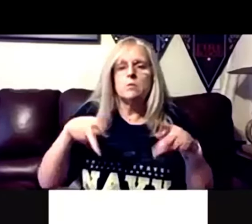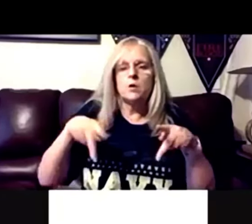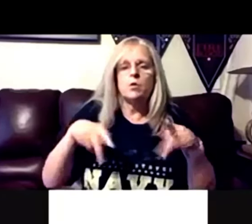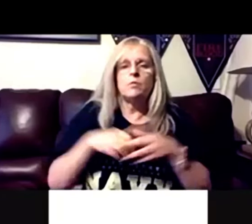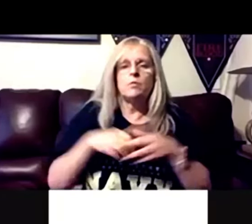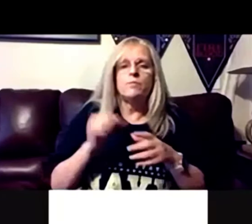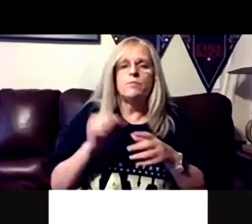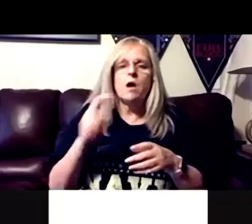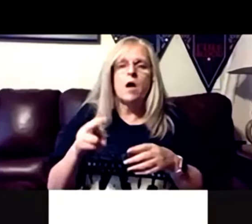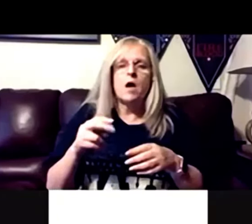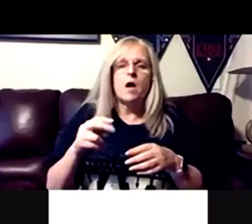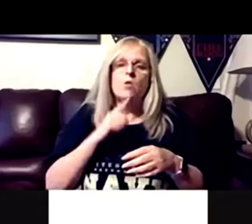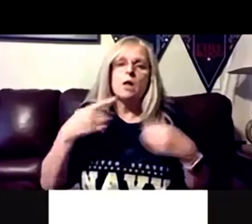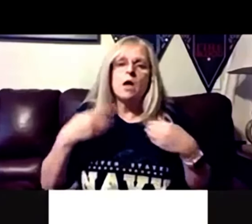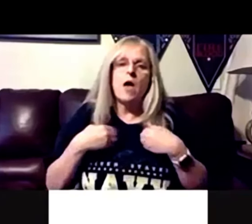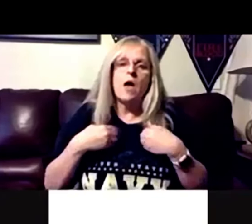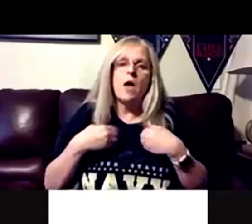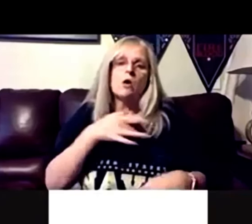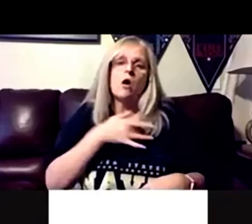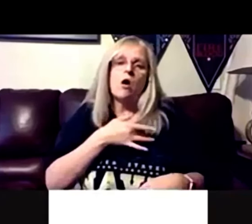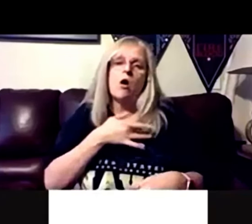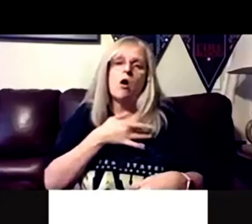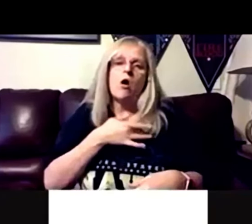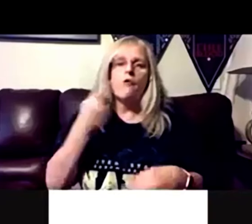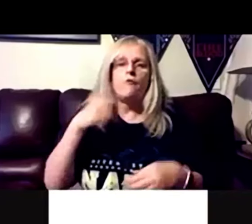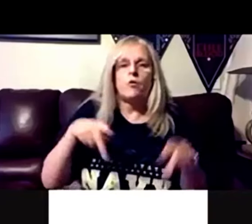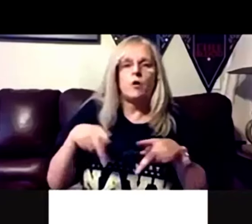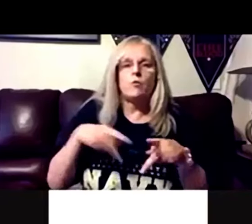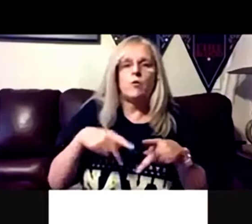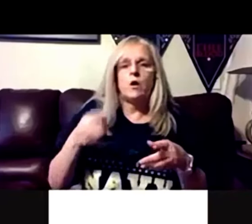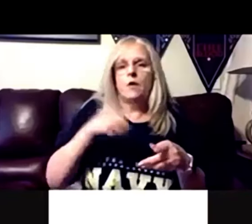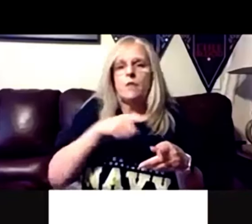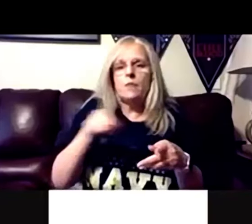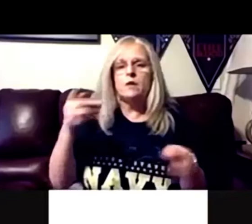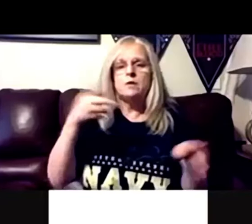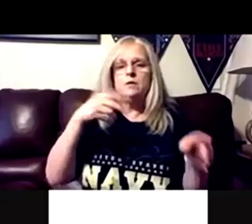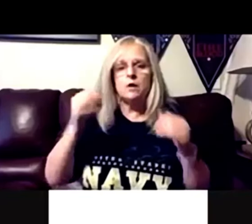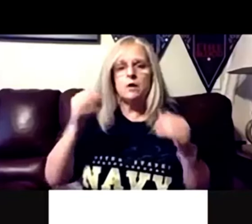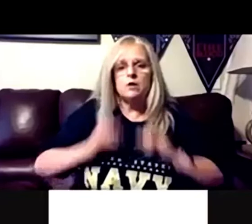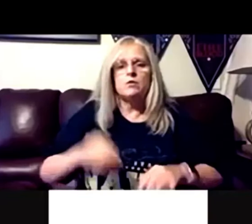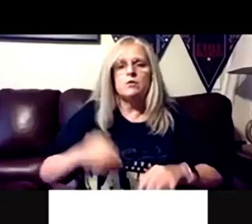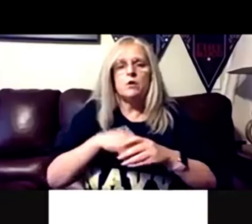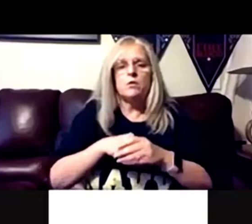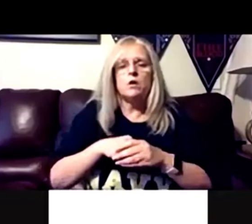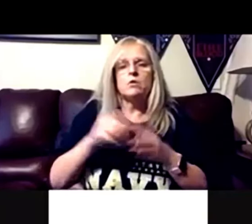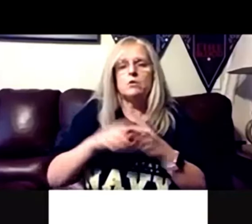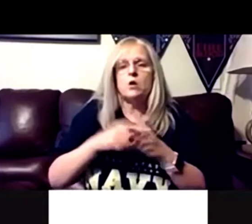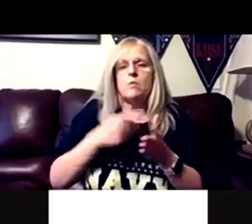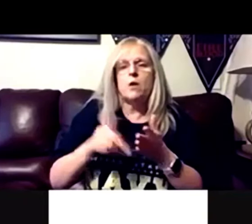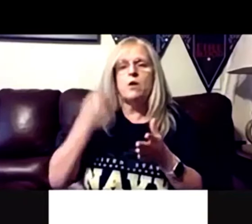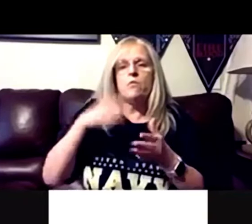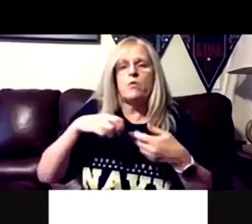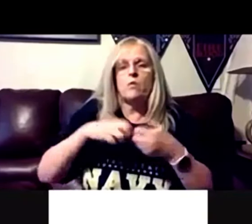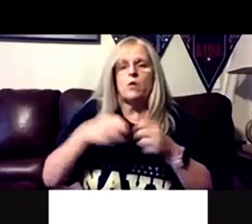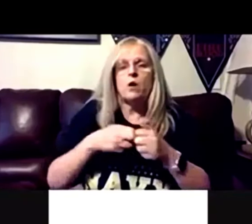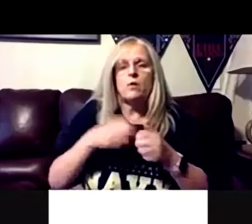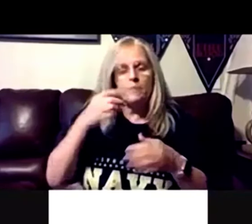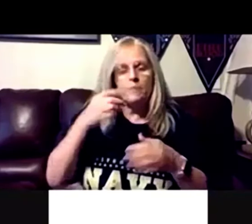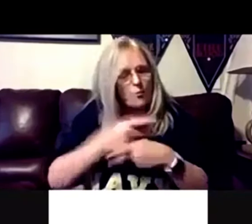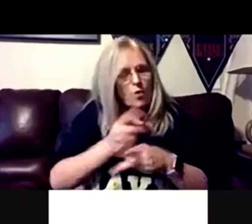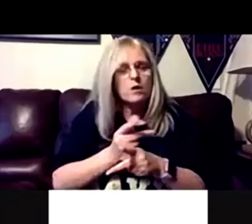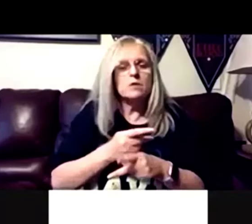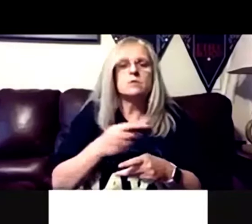really has a heart for people. And these individuals that come in starting to pay for the products, and all of a sudden ONPASSIVE is paying